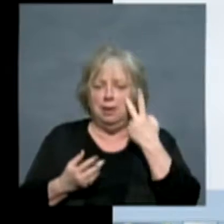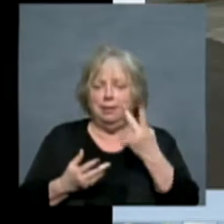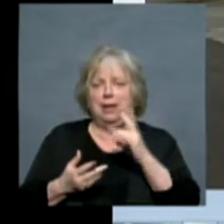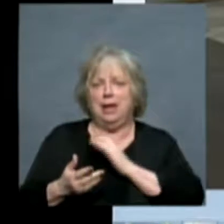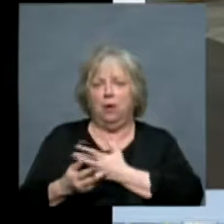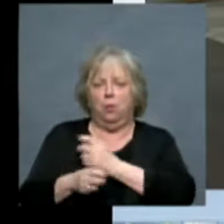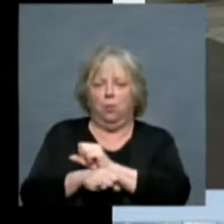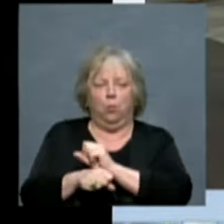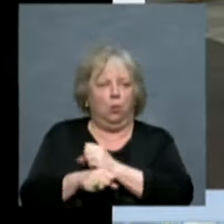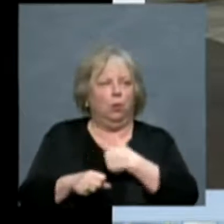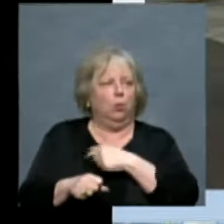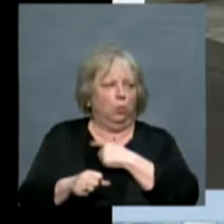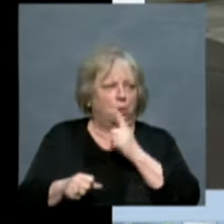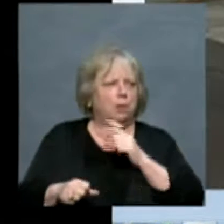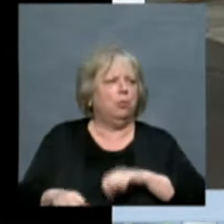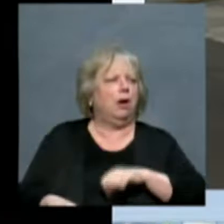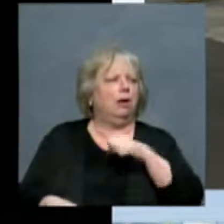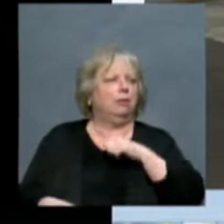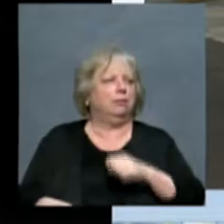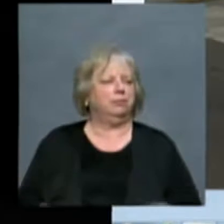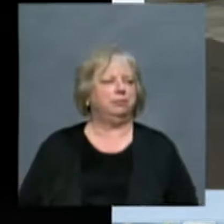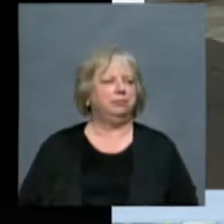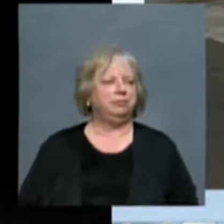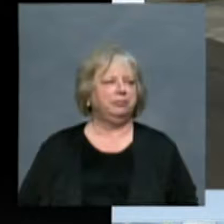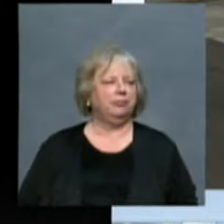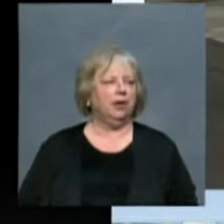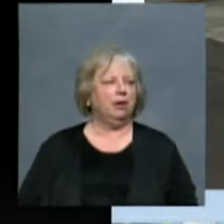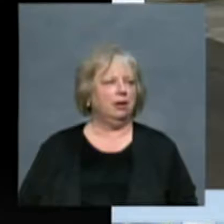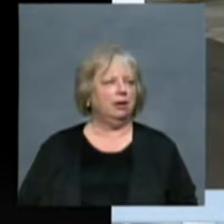doing. Love to.